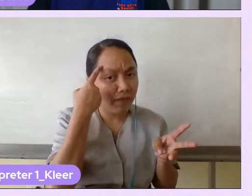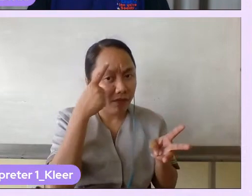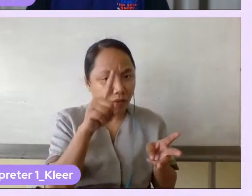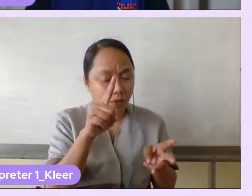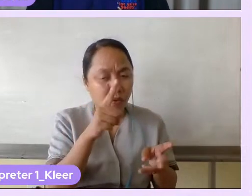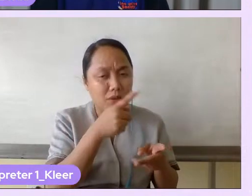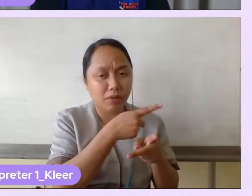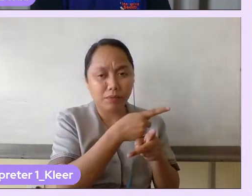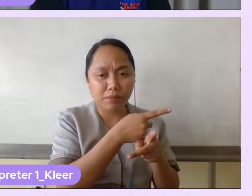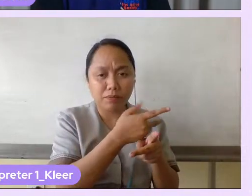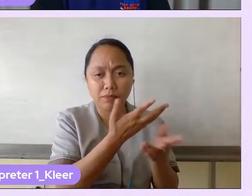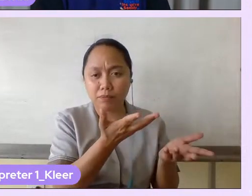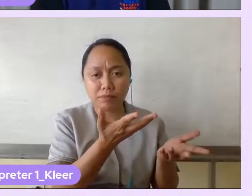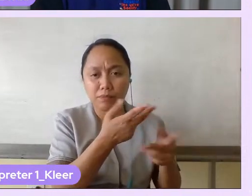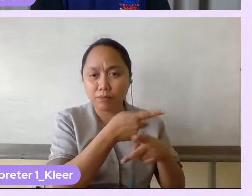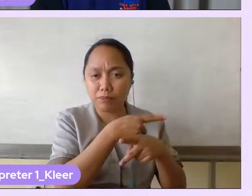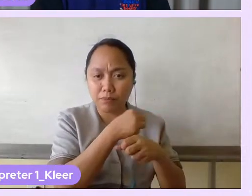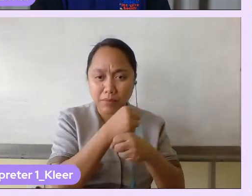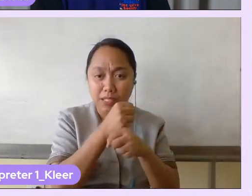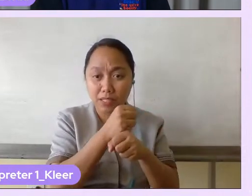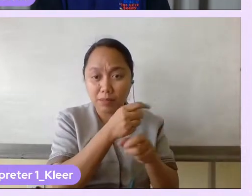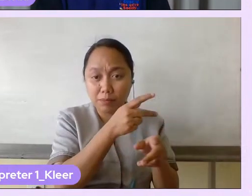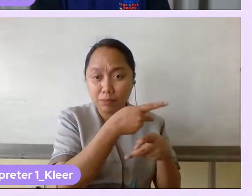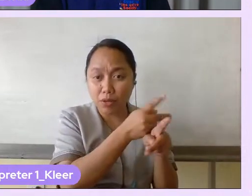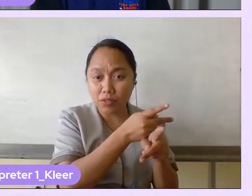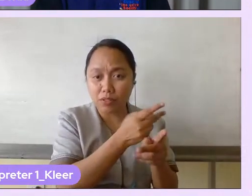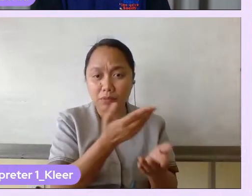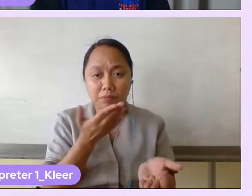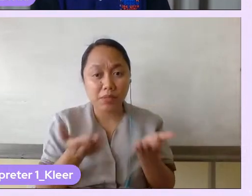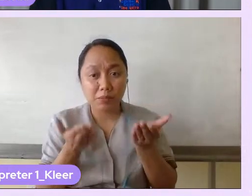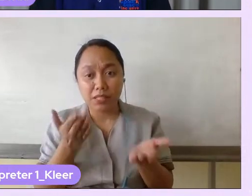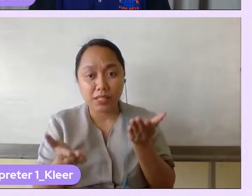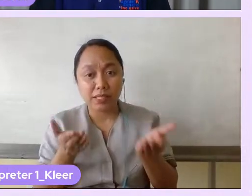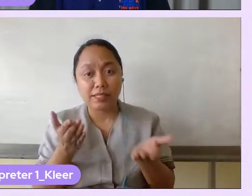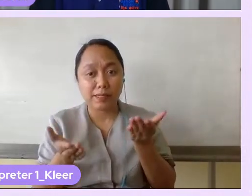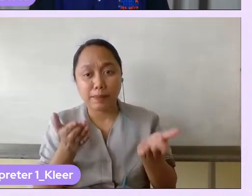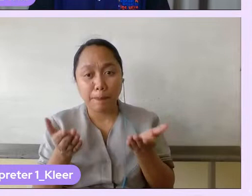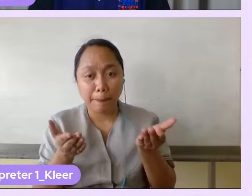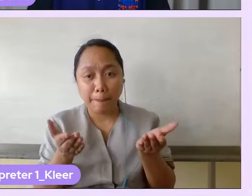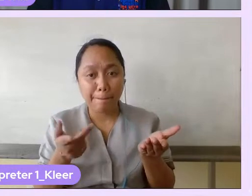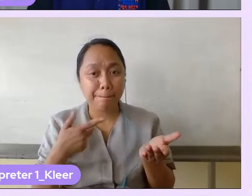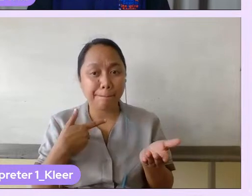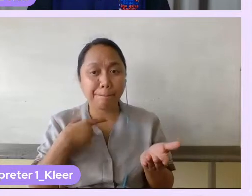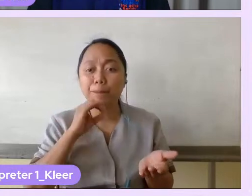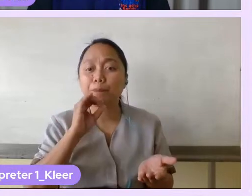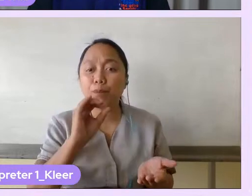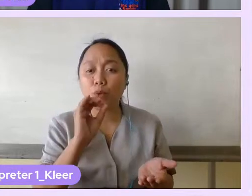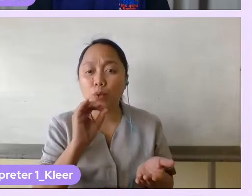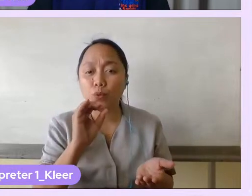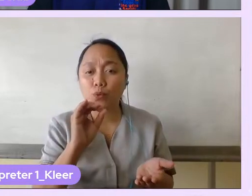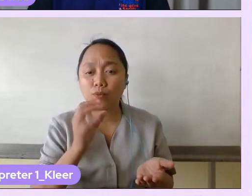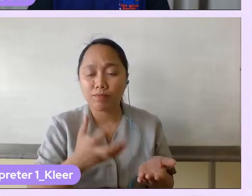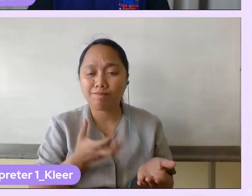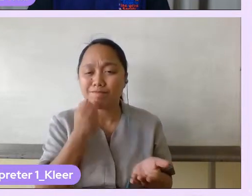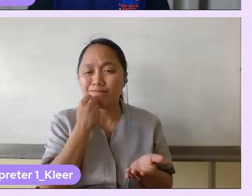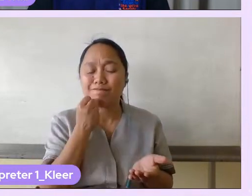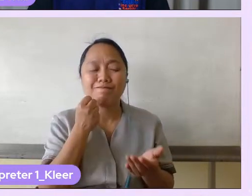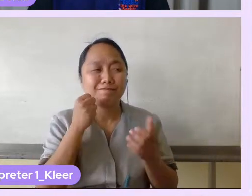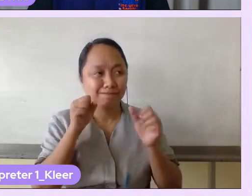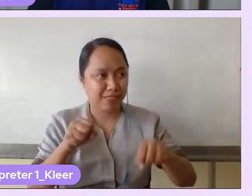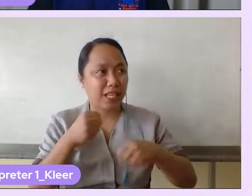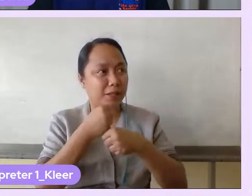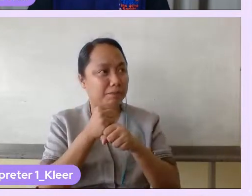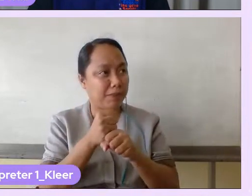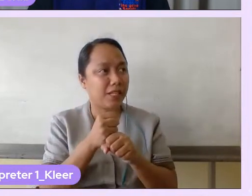So while maybe it's not necessarily na on your own makakapaggawa ka ng bagong innovation or product na gagawin